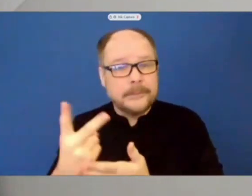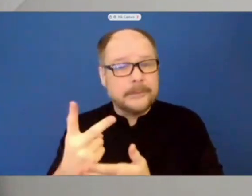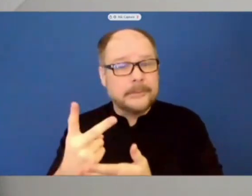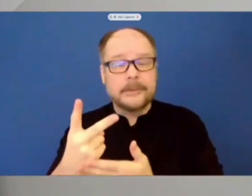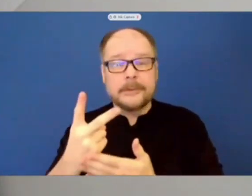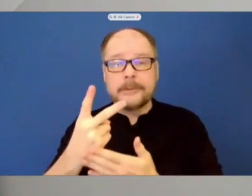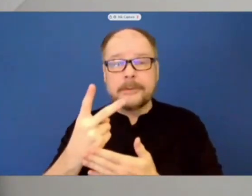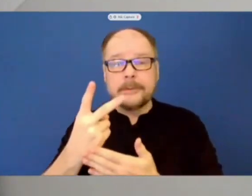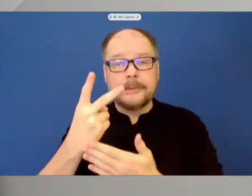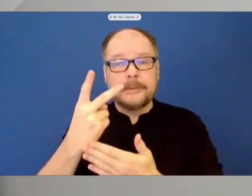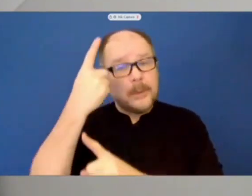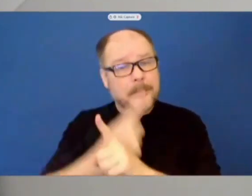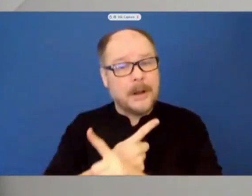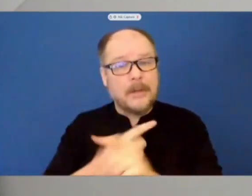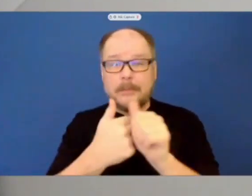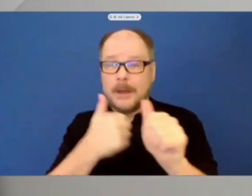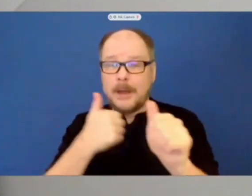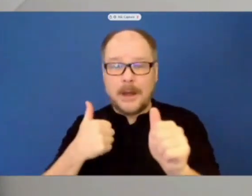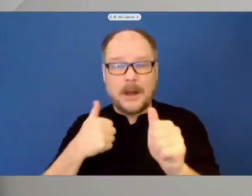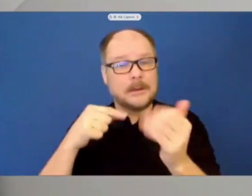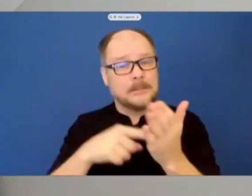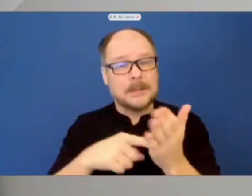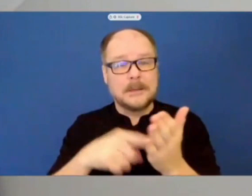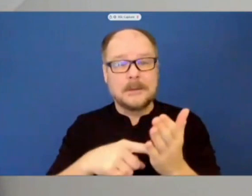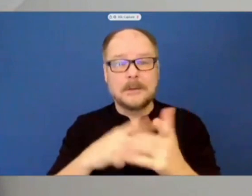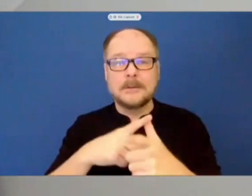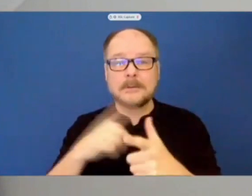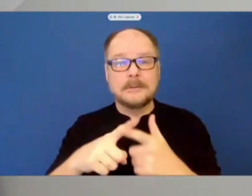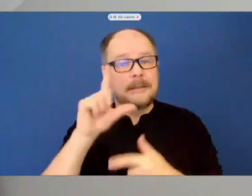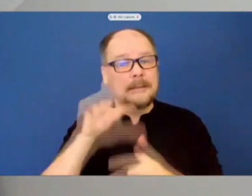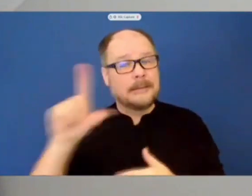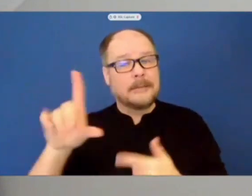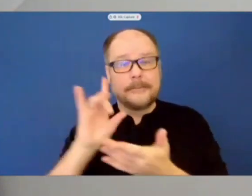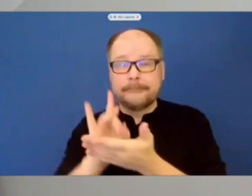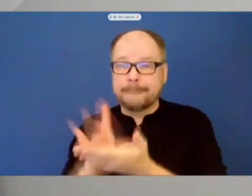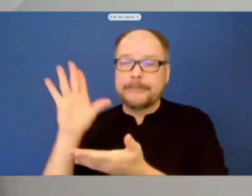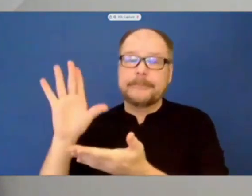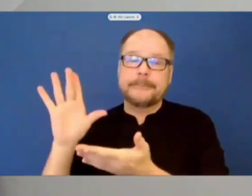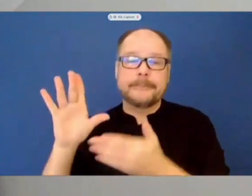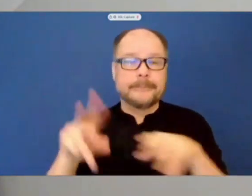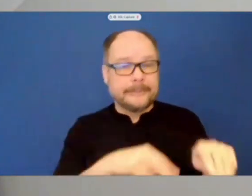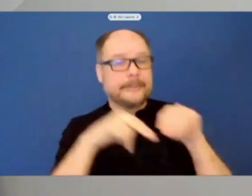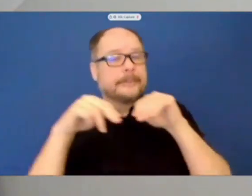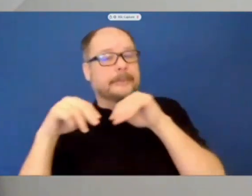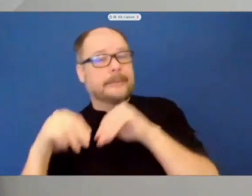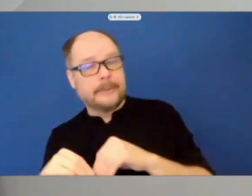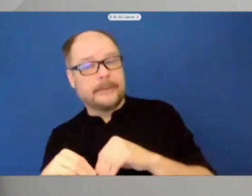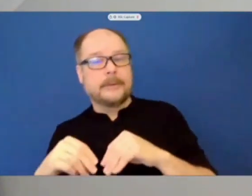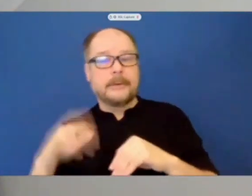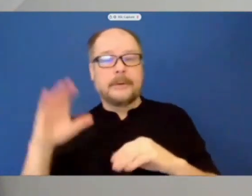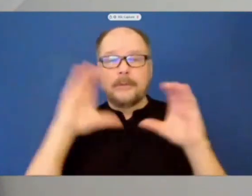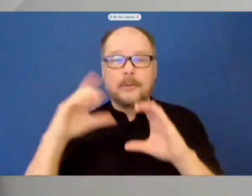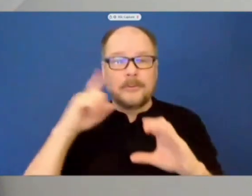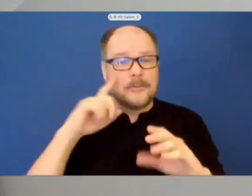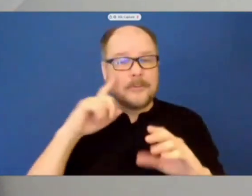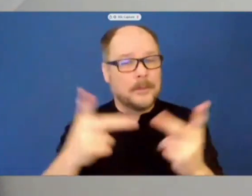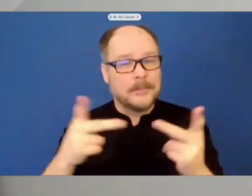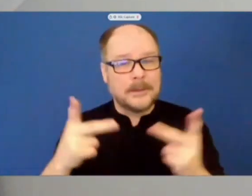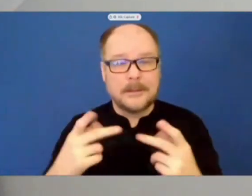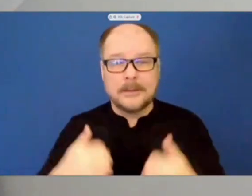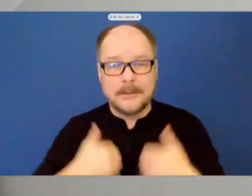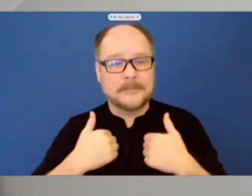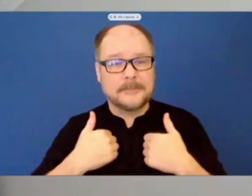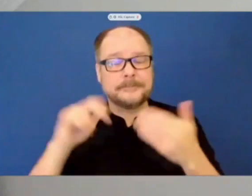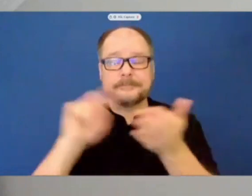And COVID has been going on and impacting our economy for upwards of a year now. So we also have, so it